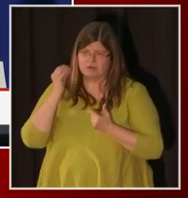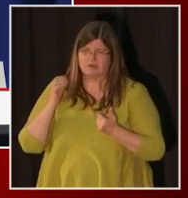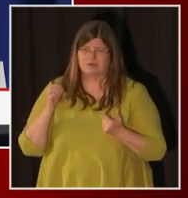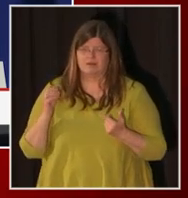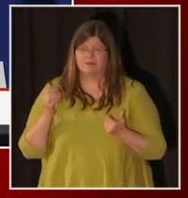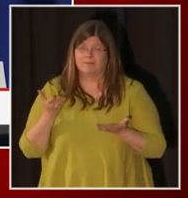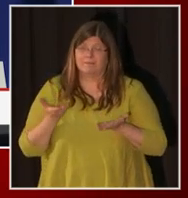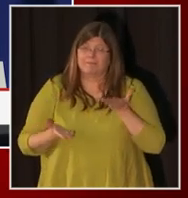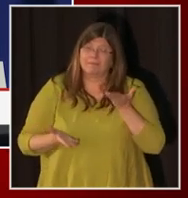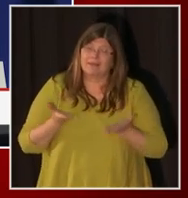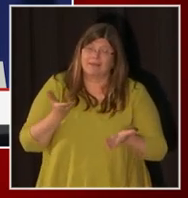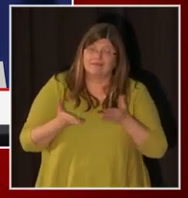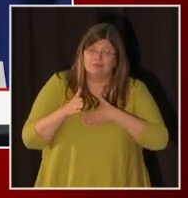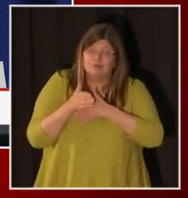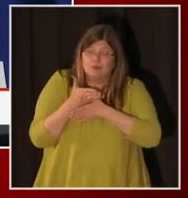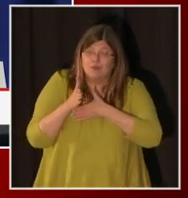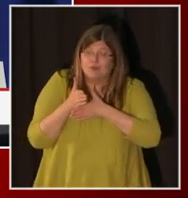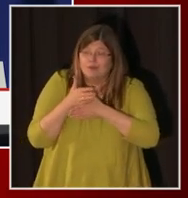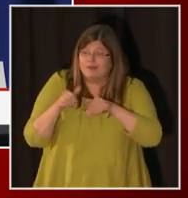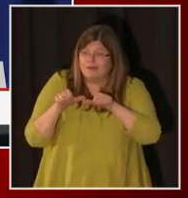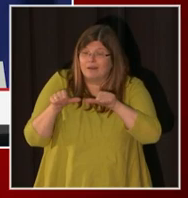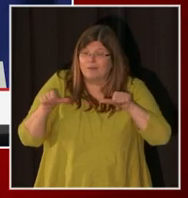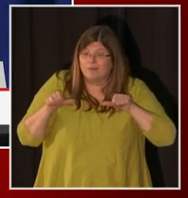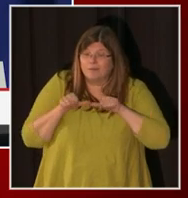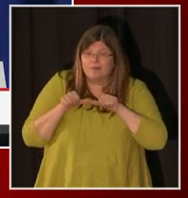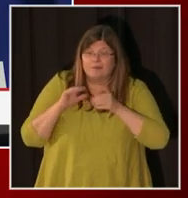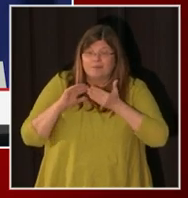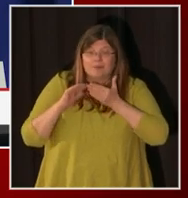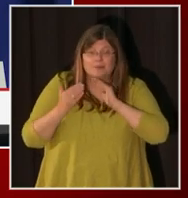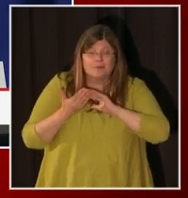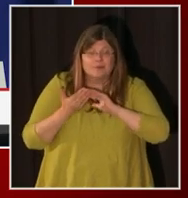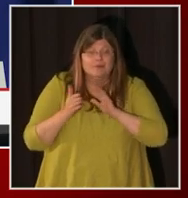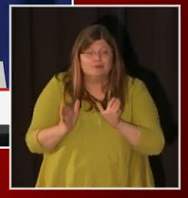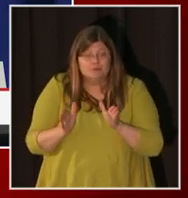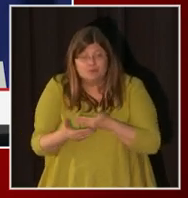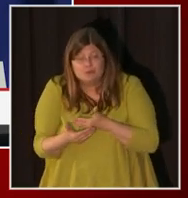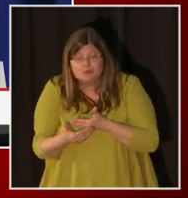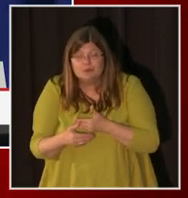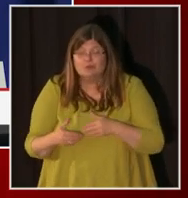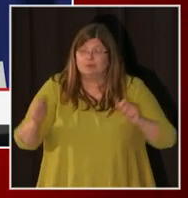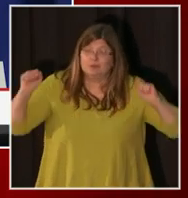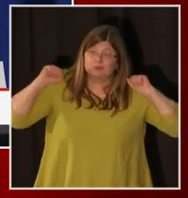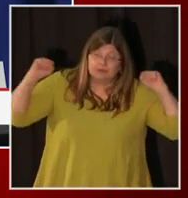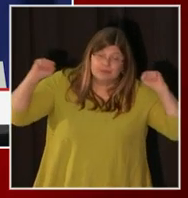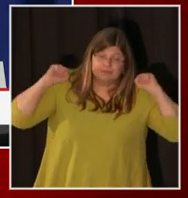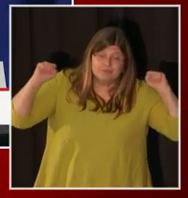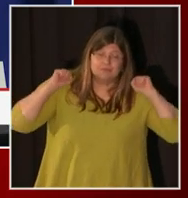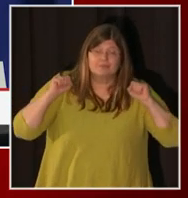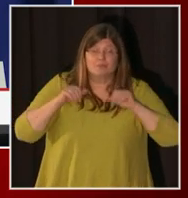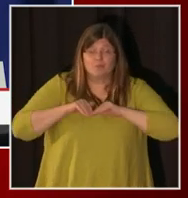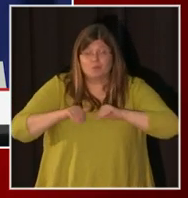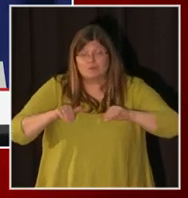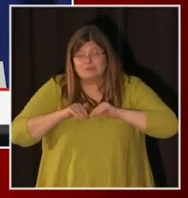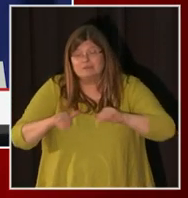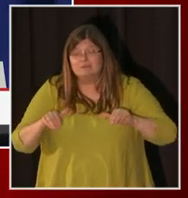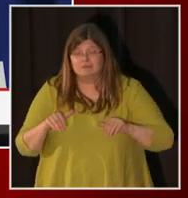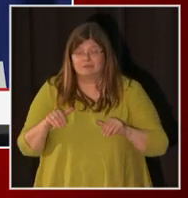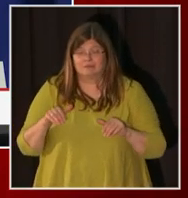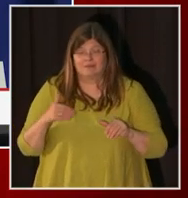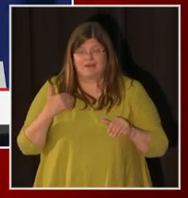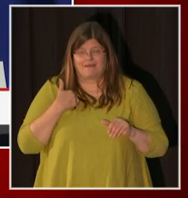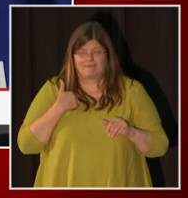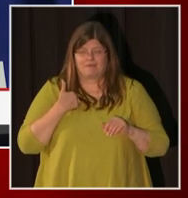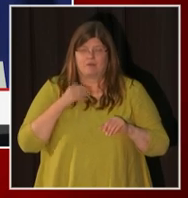and gyms and pools in those buildings, everybody tends to have a private dwelling with their own bedroom, their own